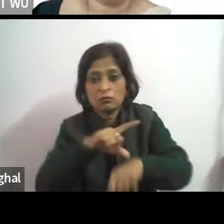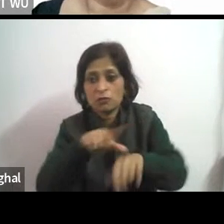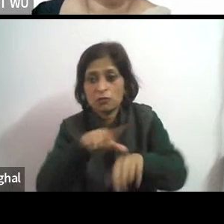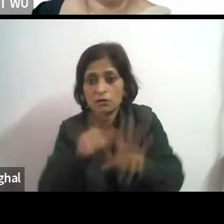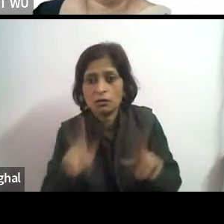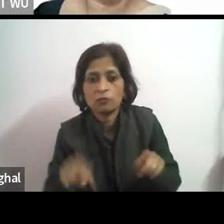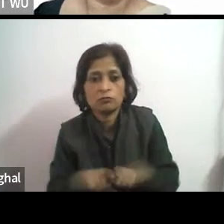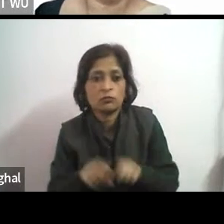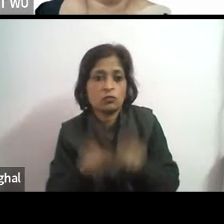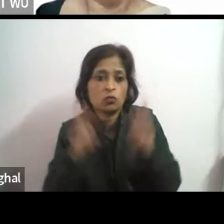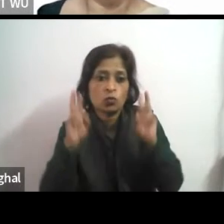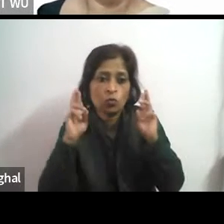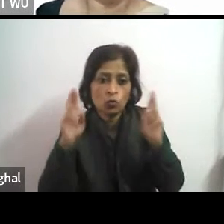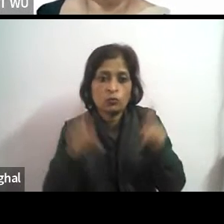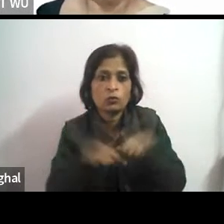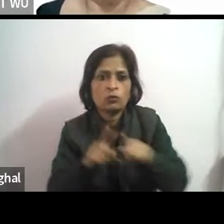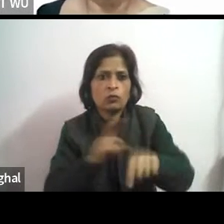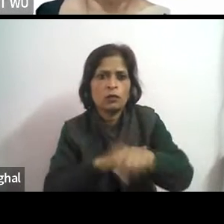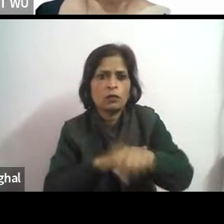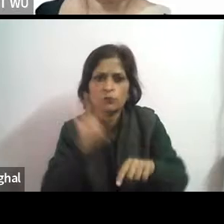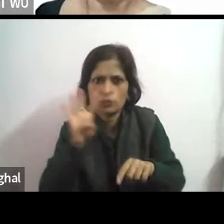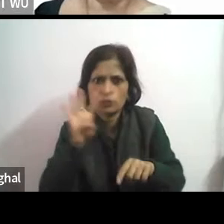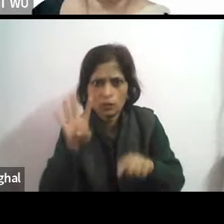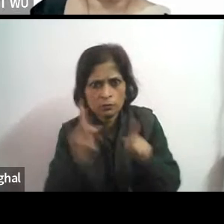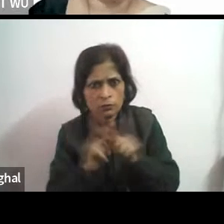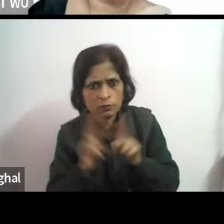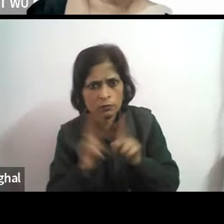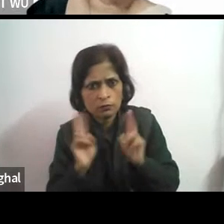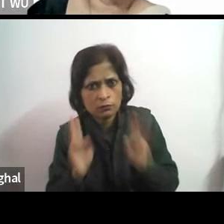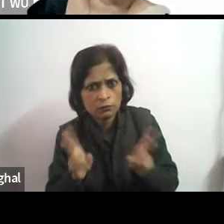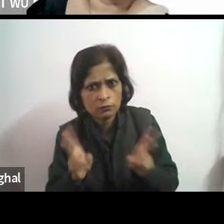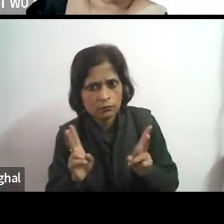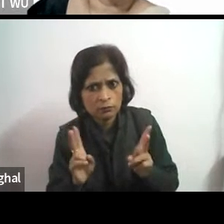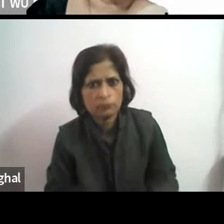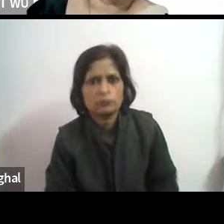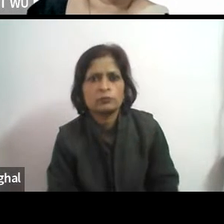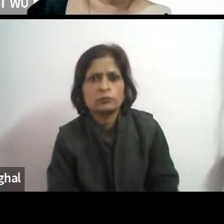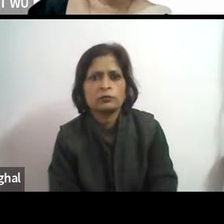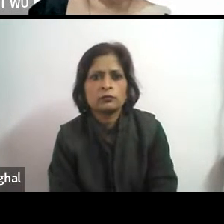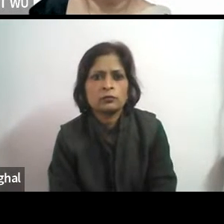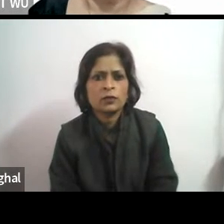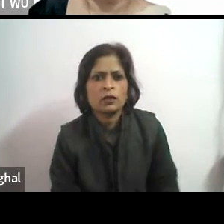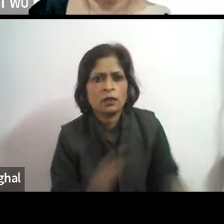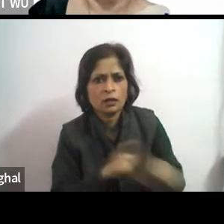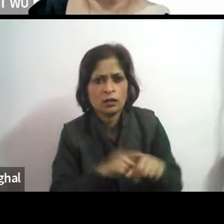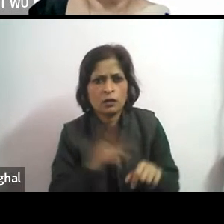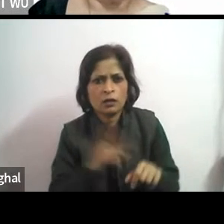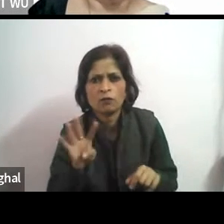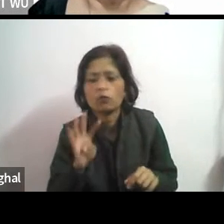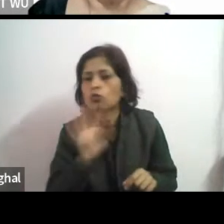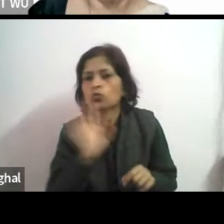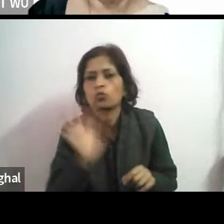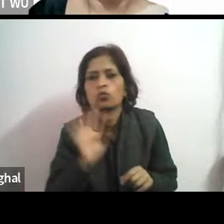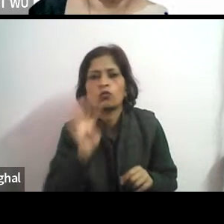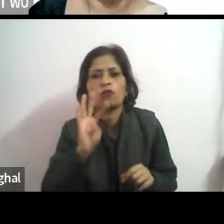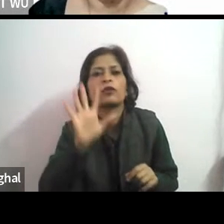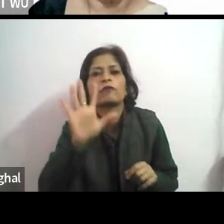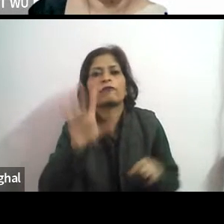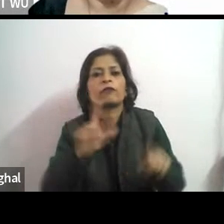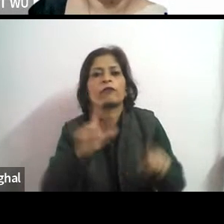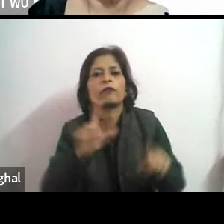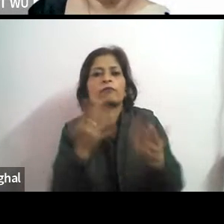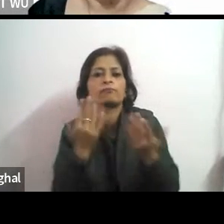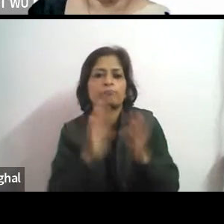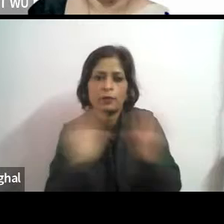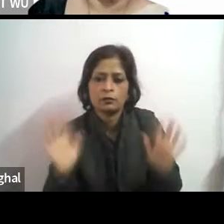be running this session up to 4 o'clock. Am I right? Not 4 o'clock, 45 minutes you have to add, 3:15 yes. Or